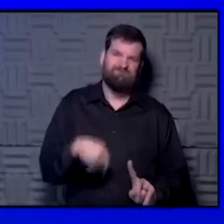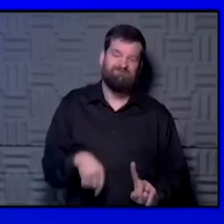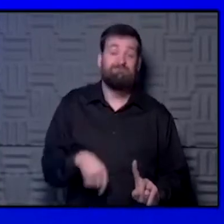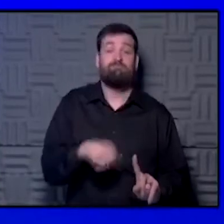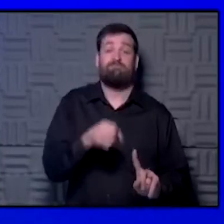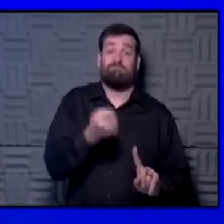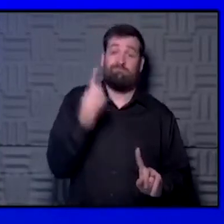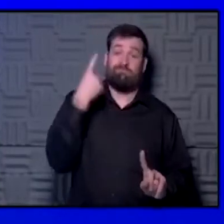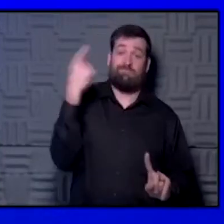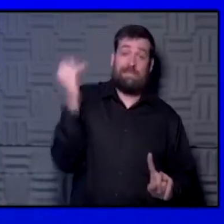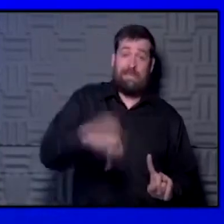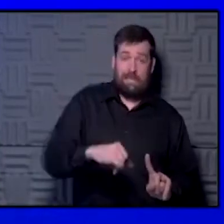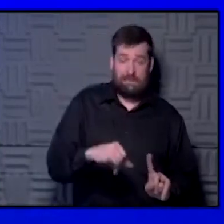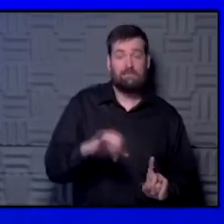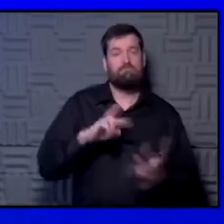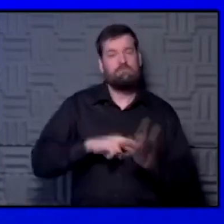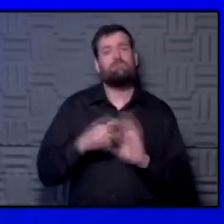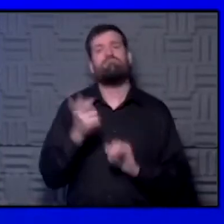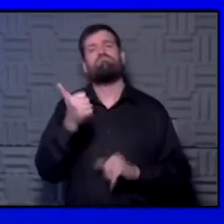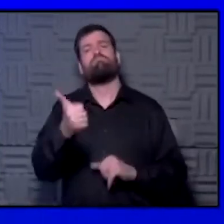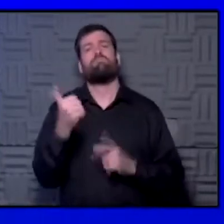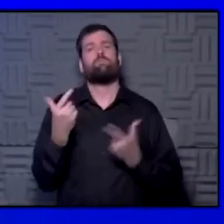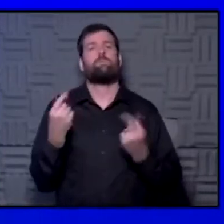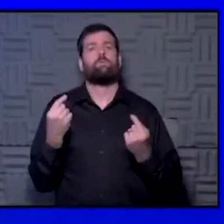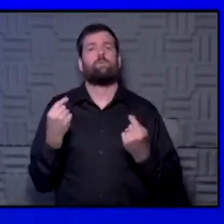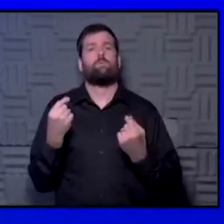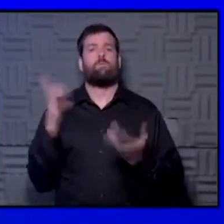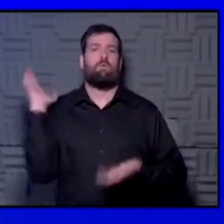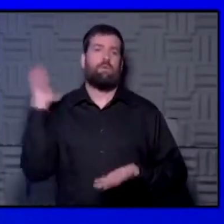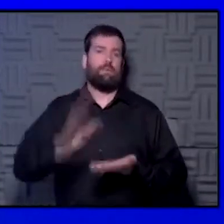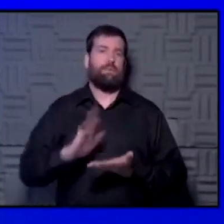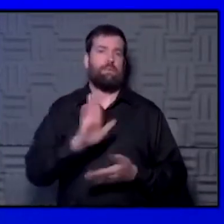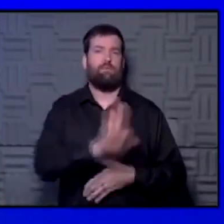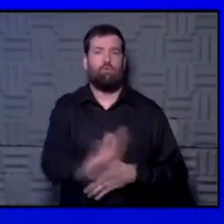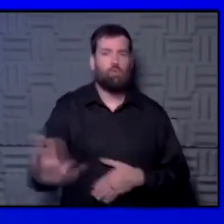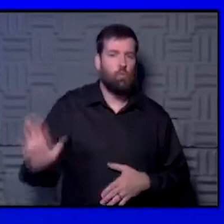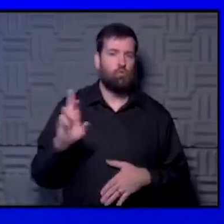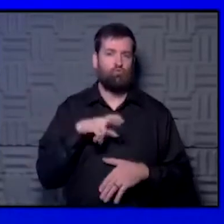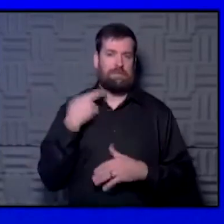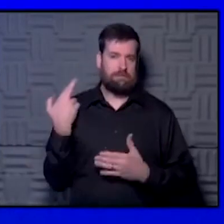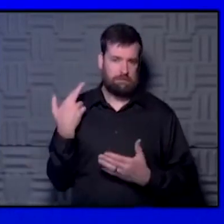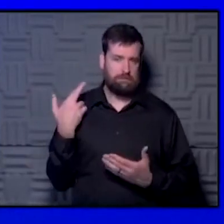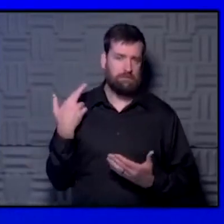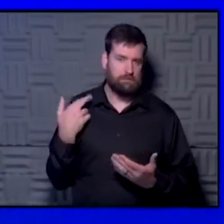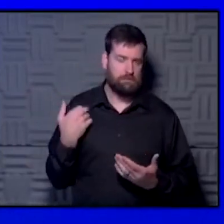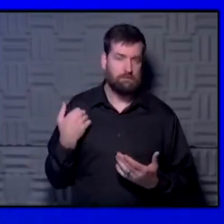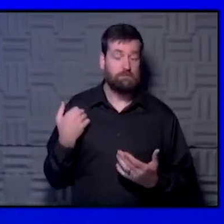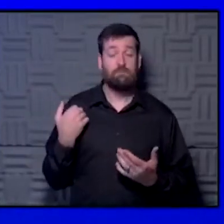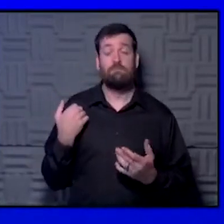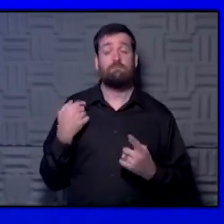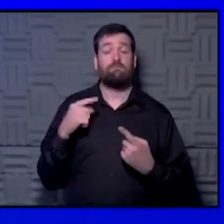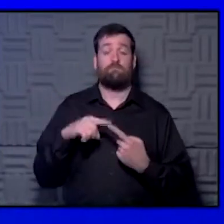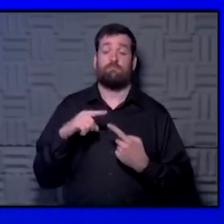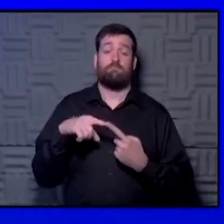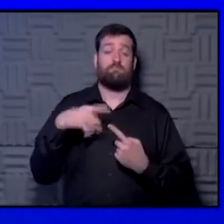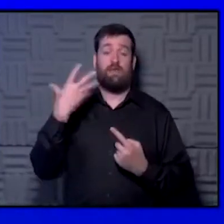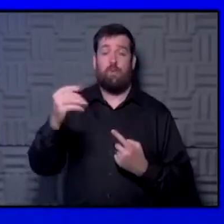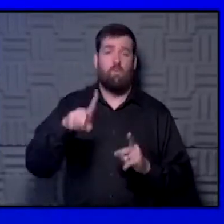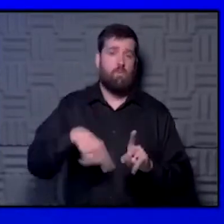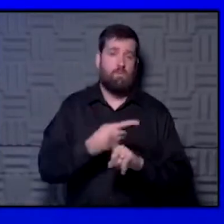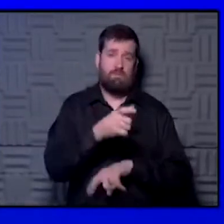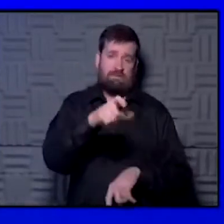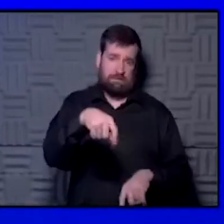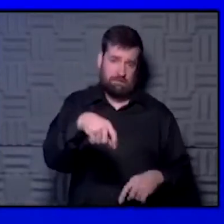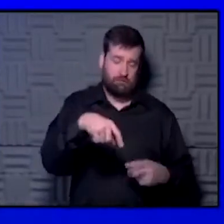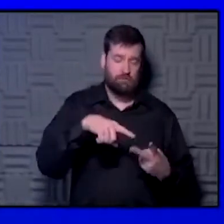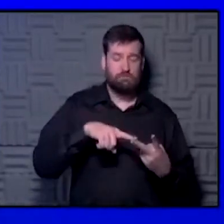understanding of that, understand what you can do to reduce your risk individually as much as possible. And that is going out when you need to.